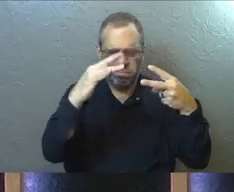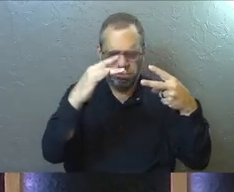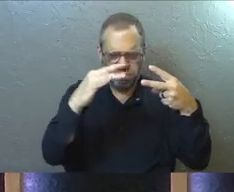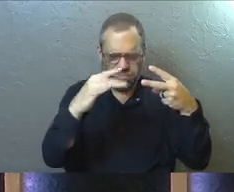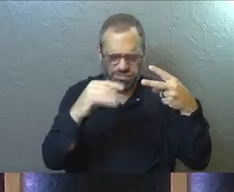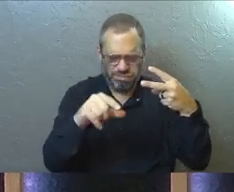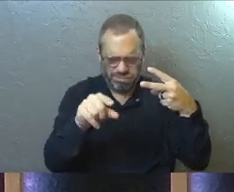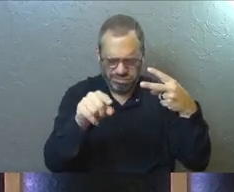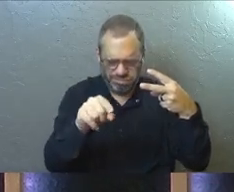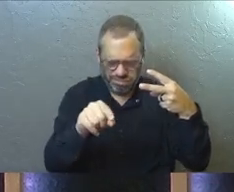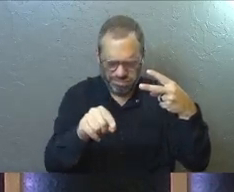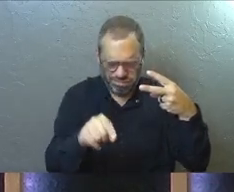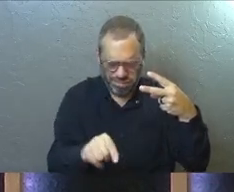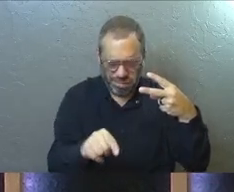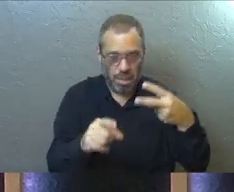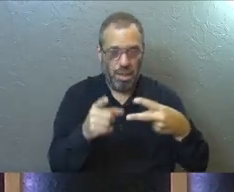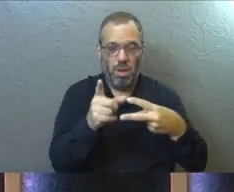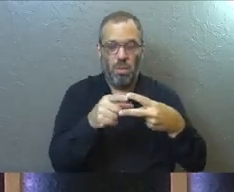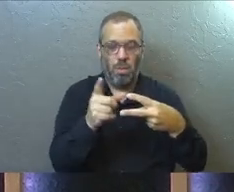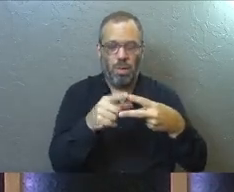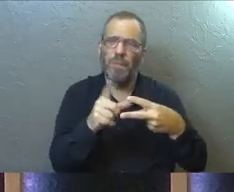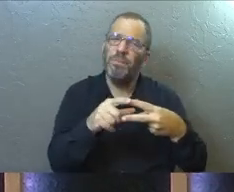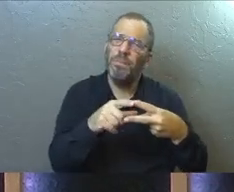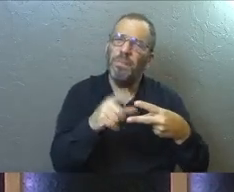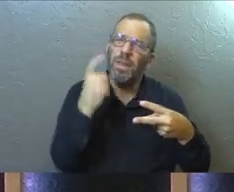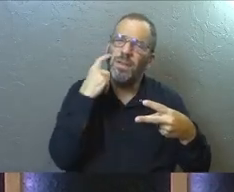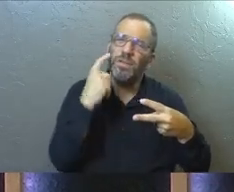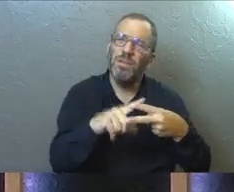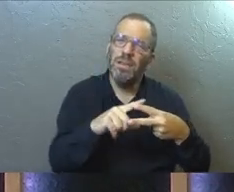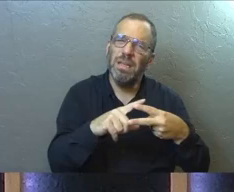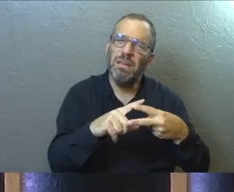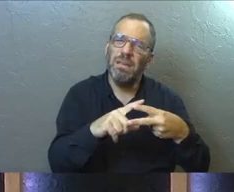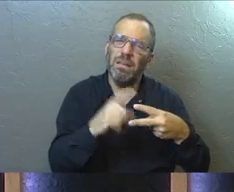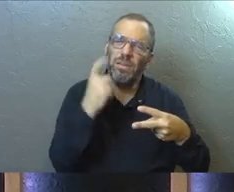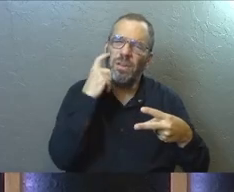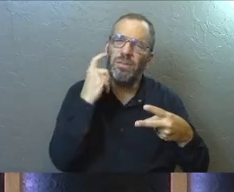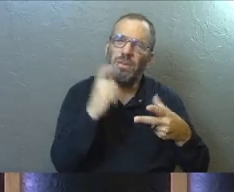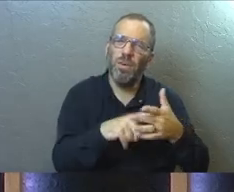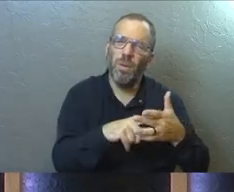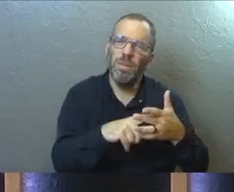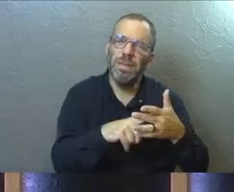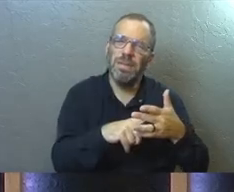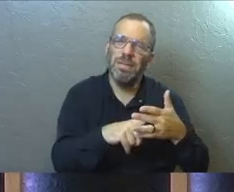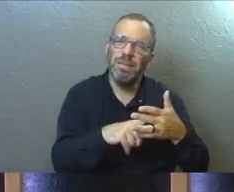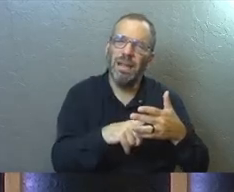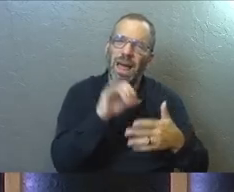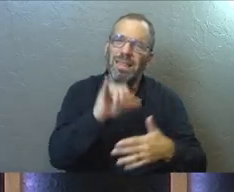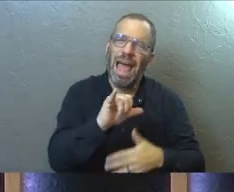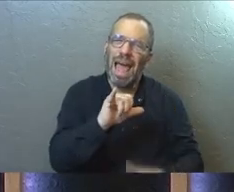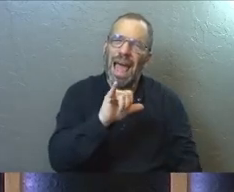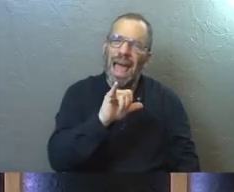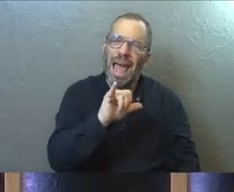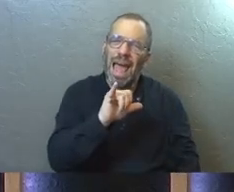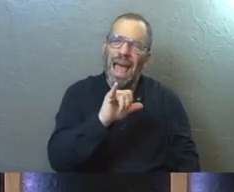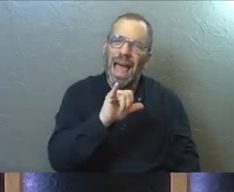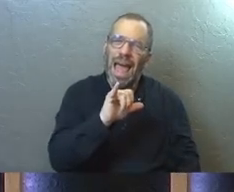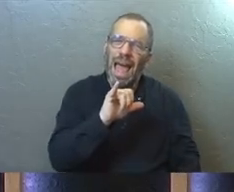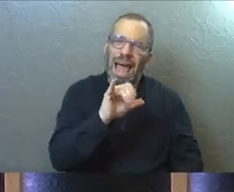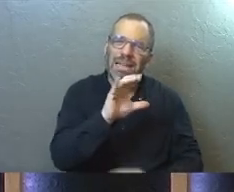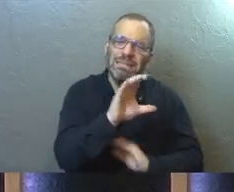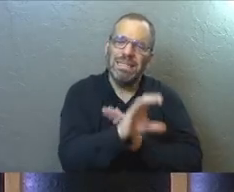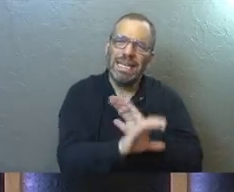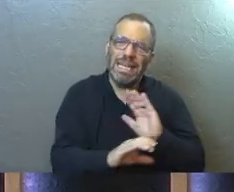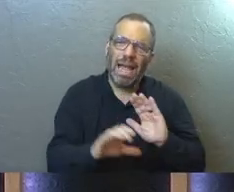we just read. Number one, do you see the character in the psalm that's never